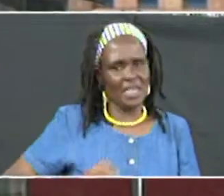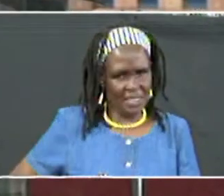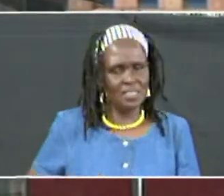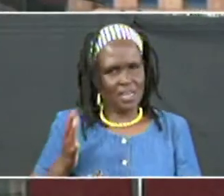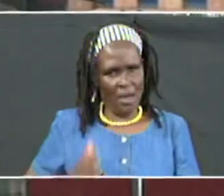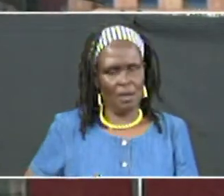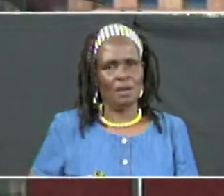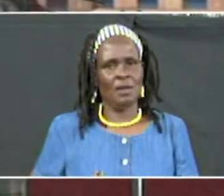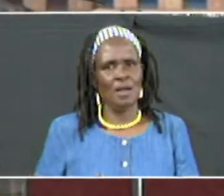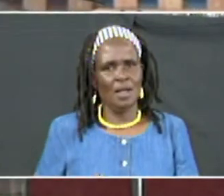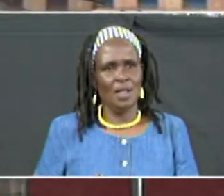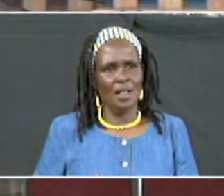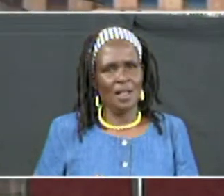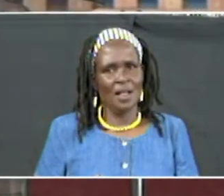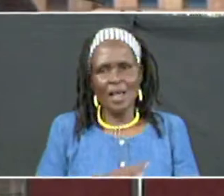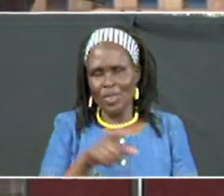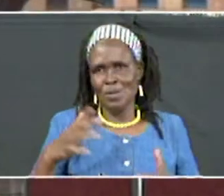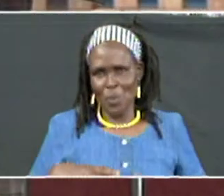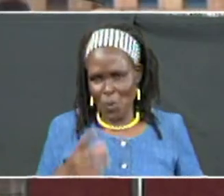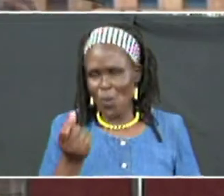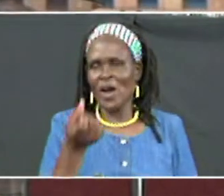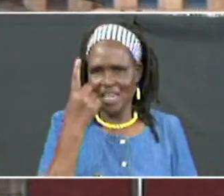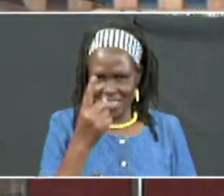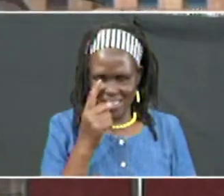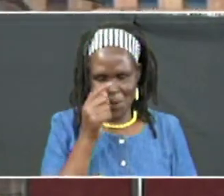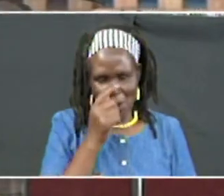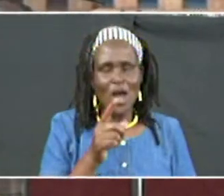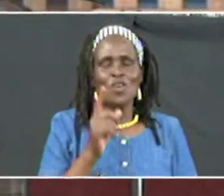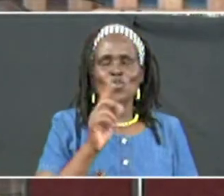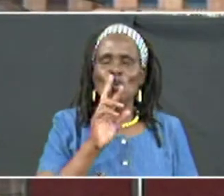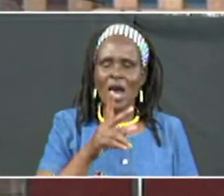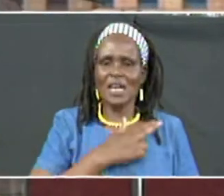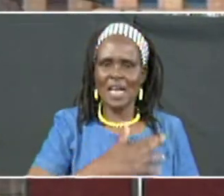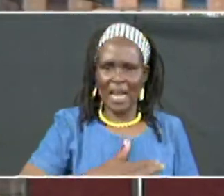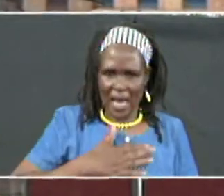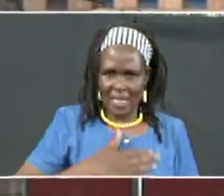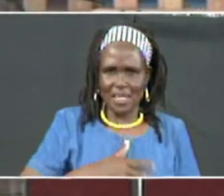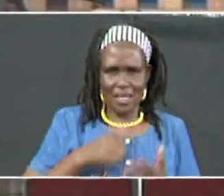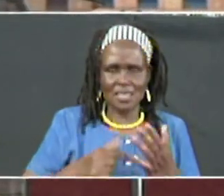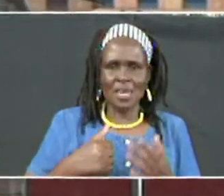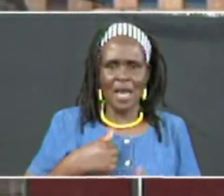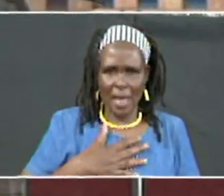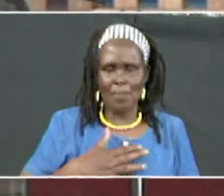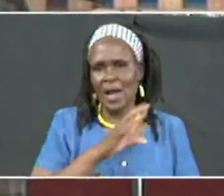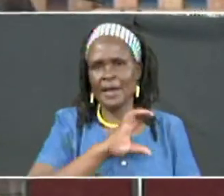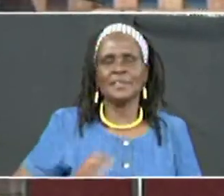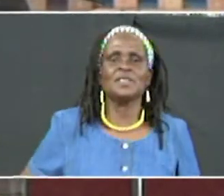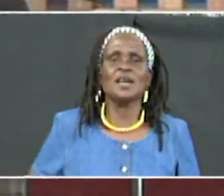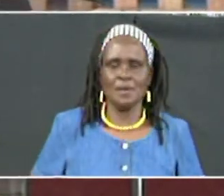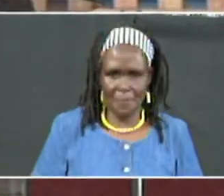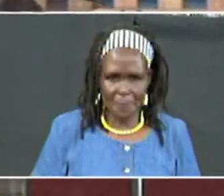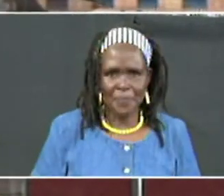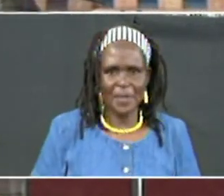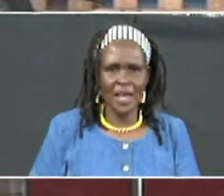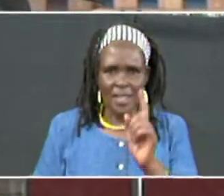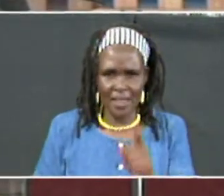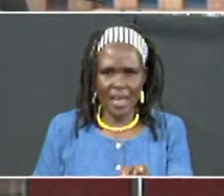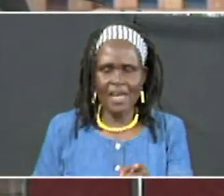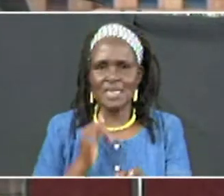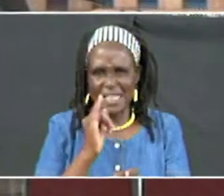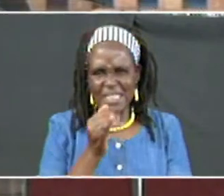For those that don't understand Swahili, you are lucky that I am a Christian. That is